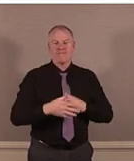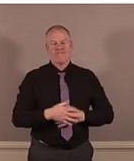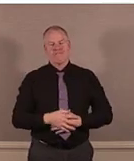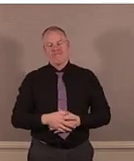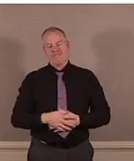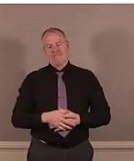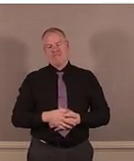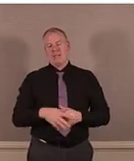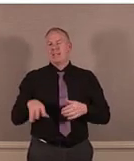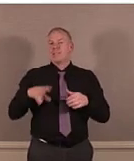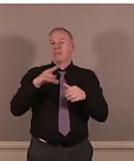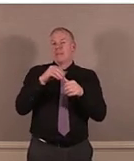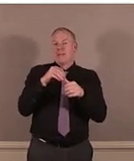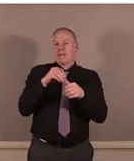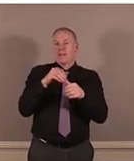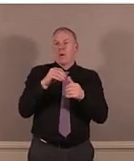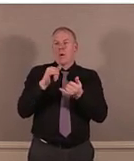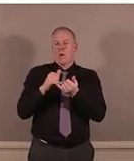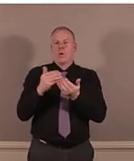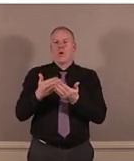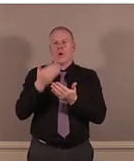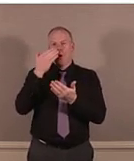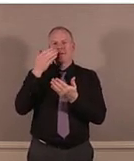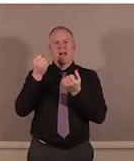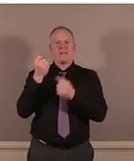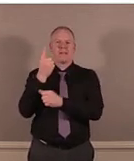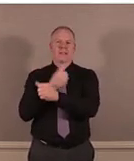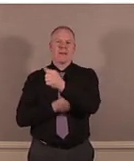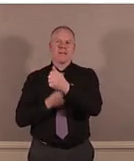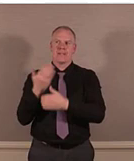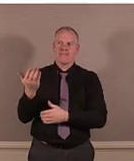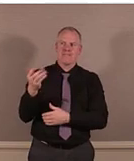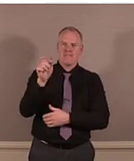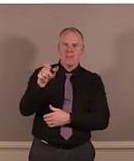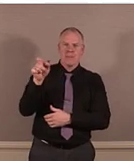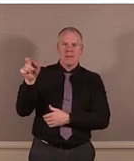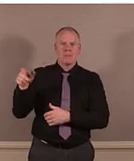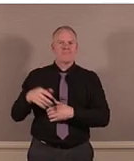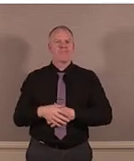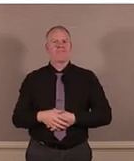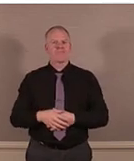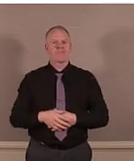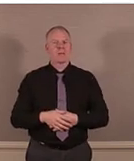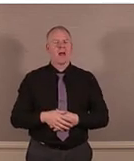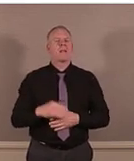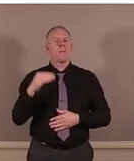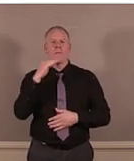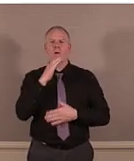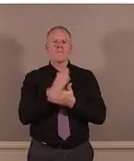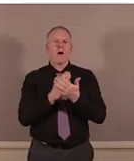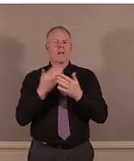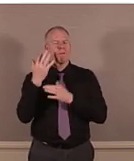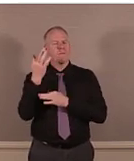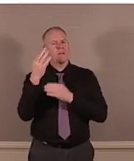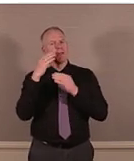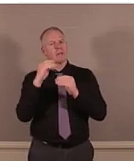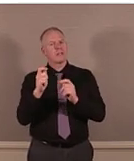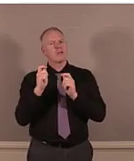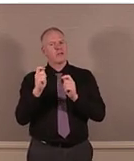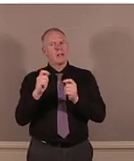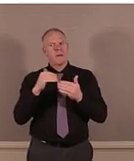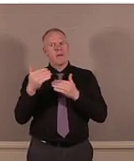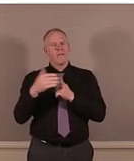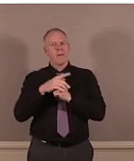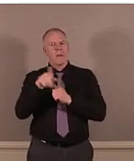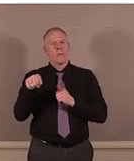in particular, learners with the disabilities, and the key role that further education and training provides in that. Like, we all know